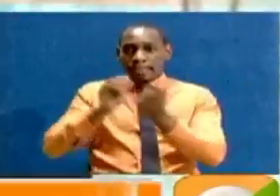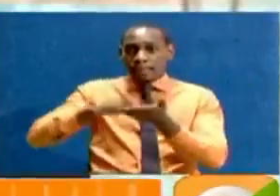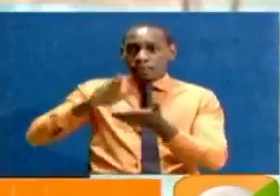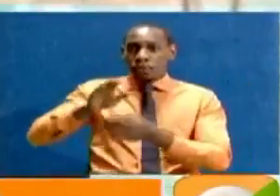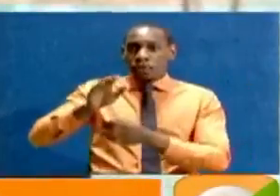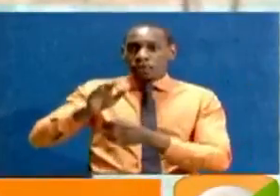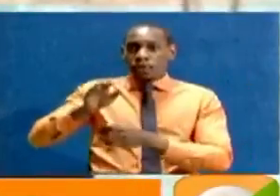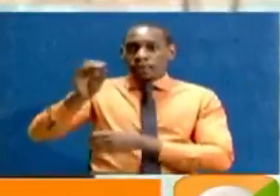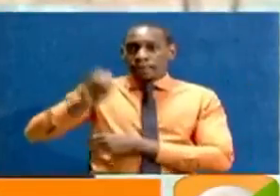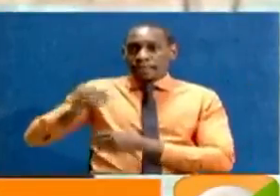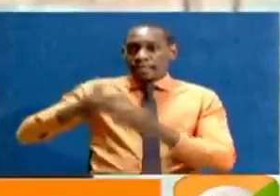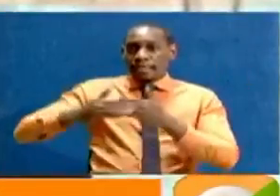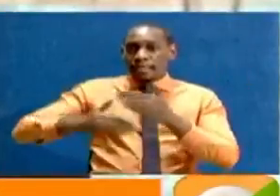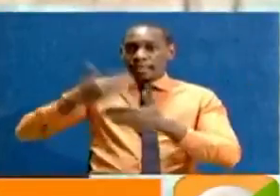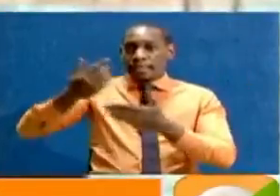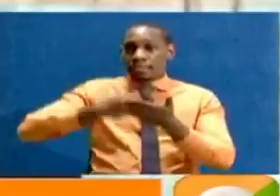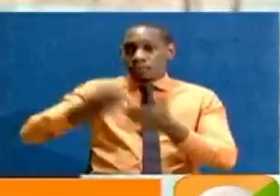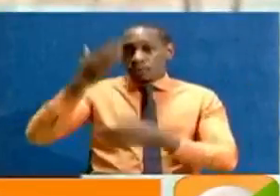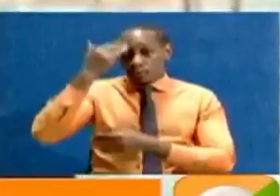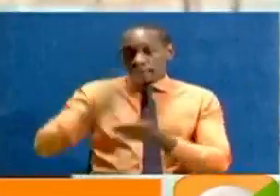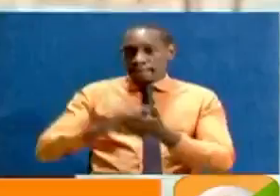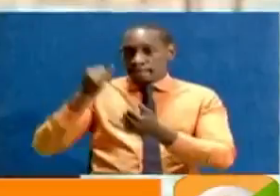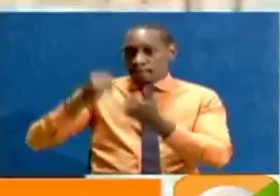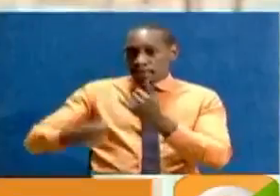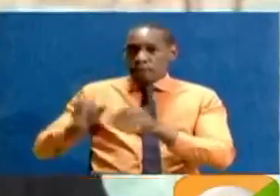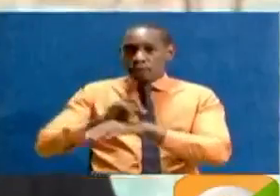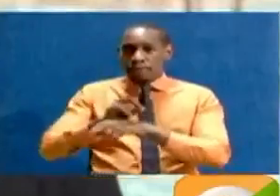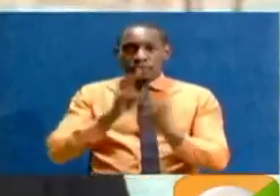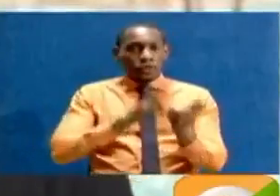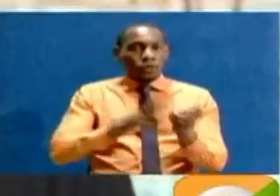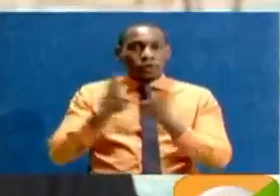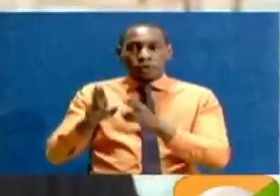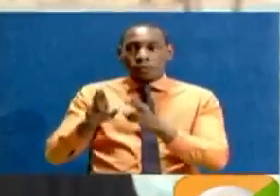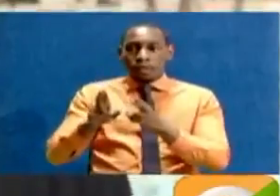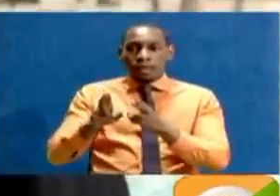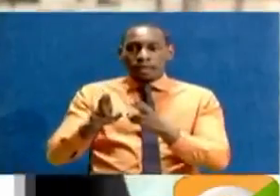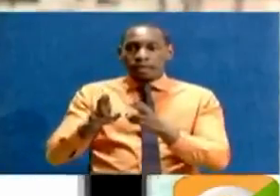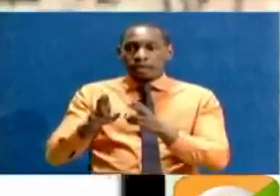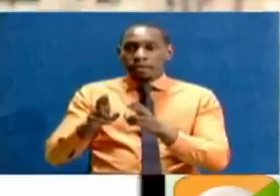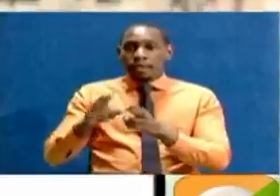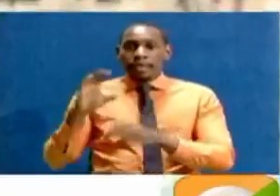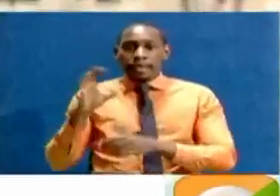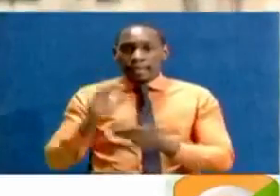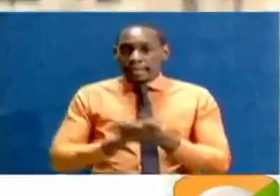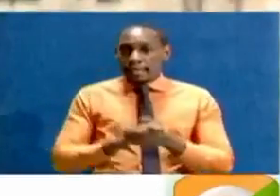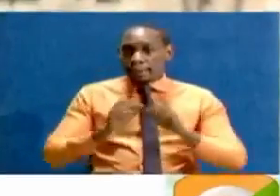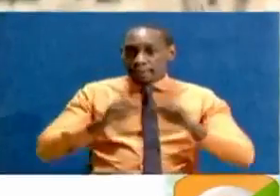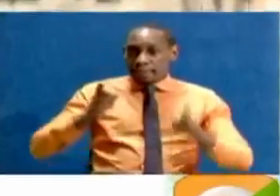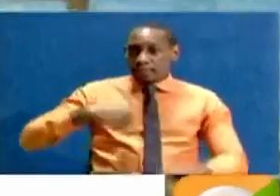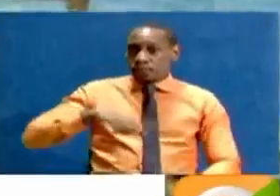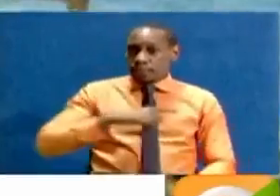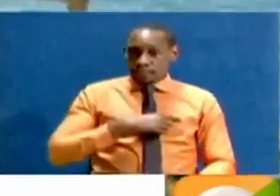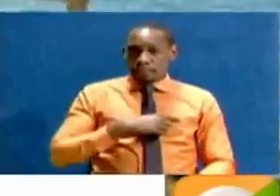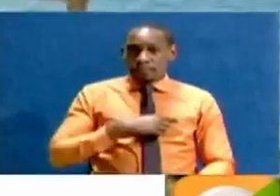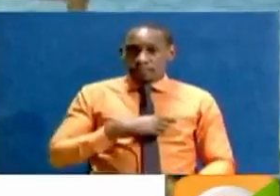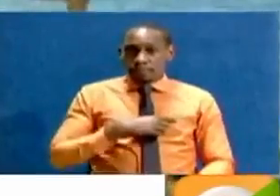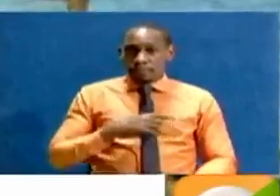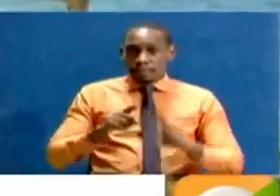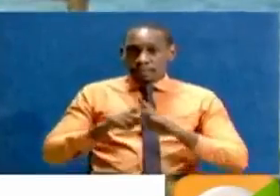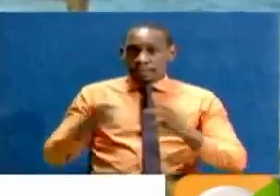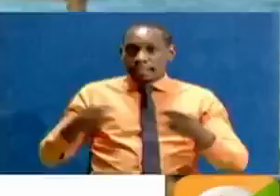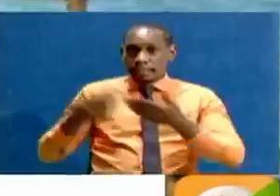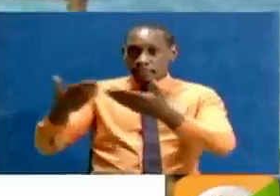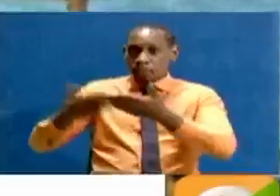10% more next week because of the last minute nature of a lot of our clients. But then we began